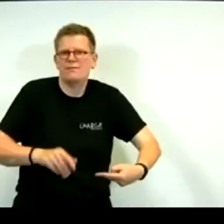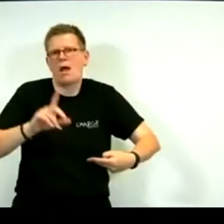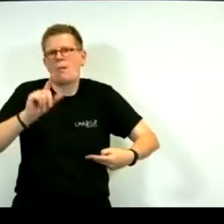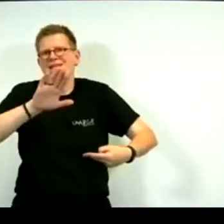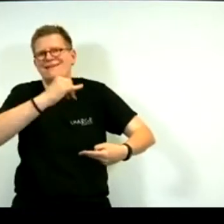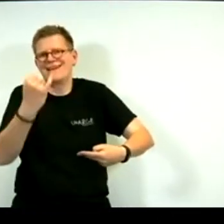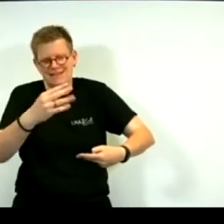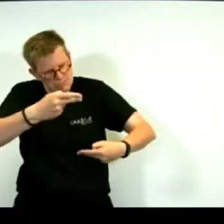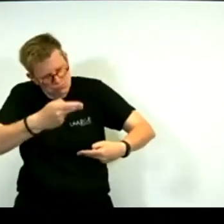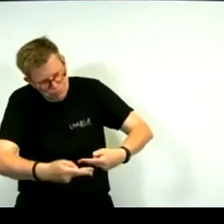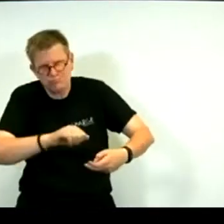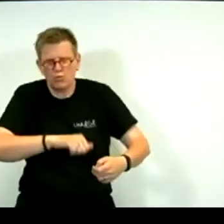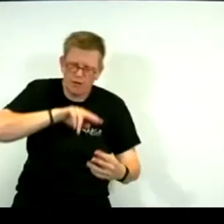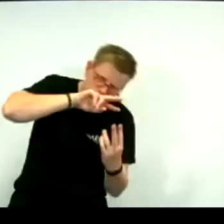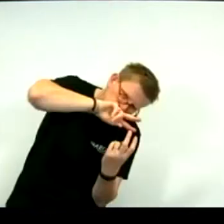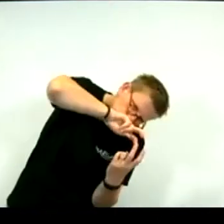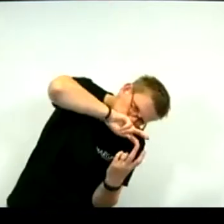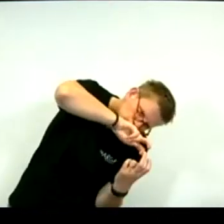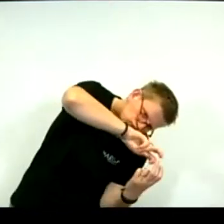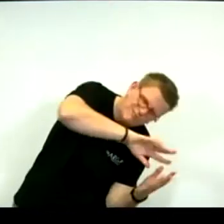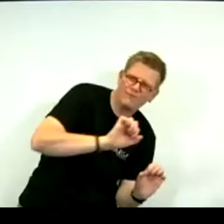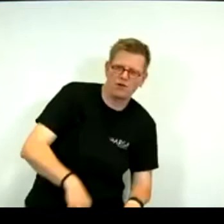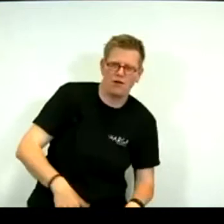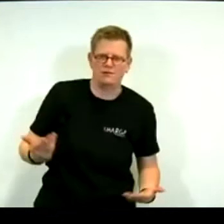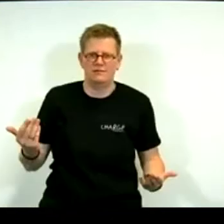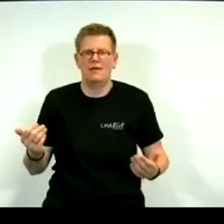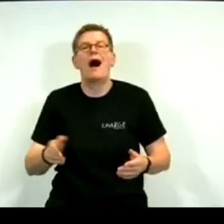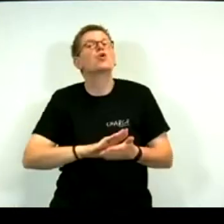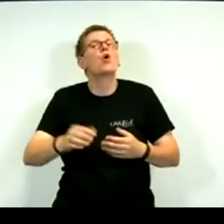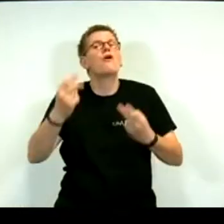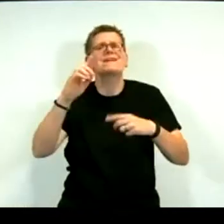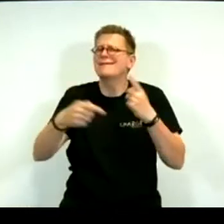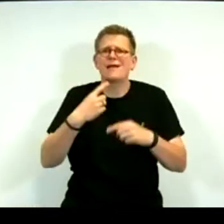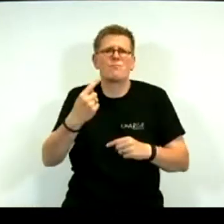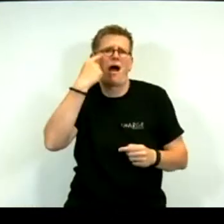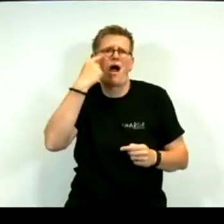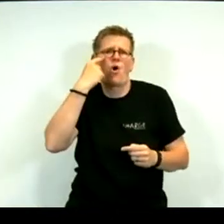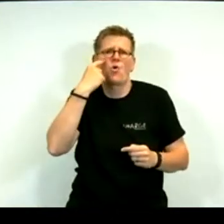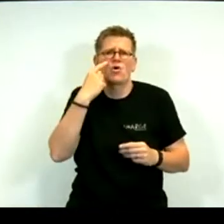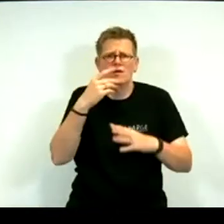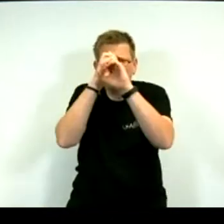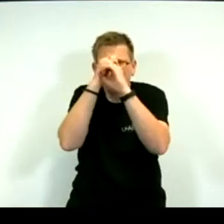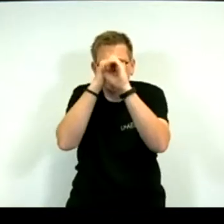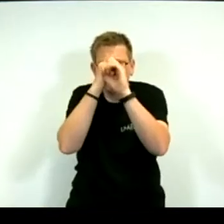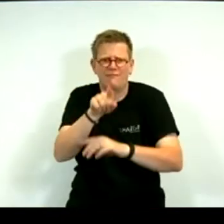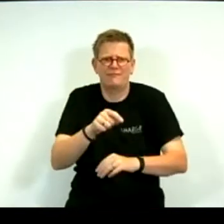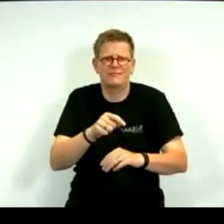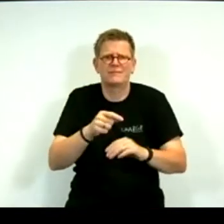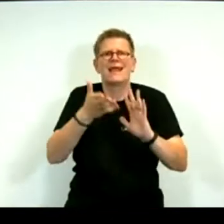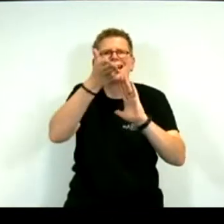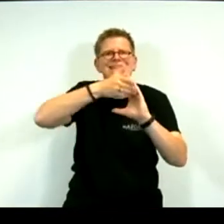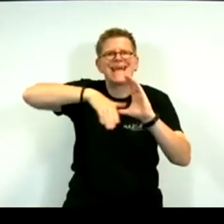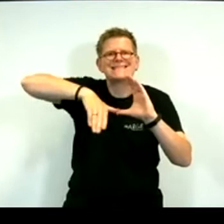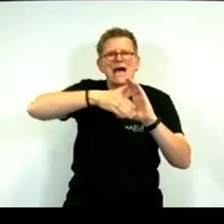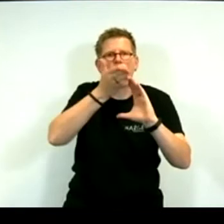eye, because retinal colobomas are very common in charge, you do need the eye to be